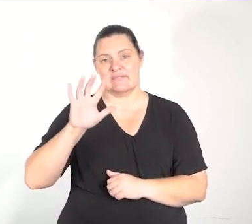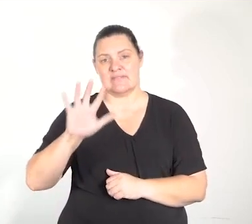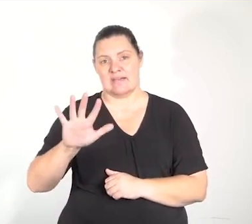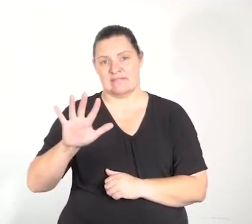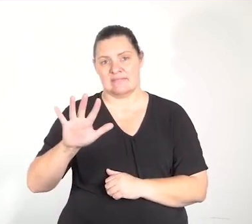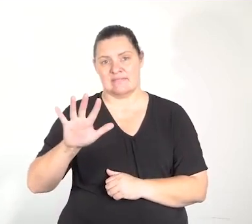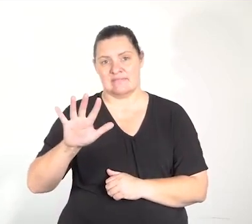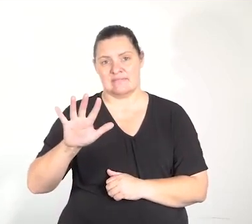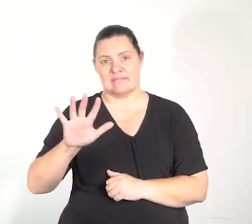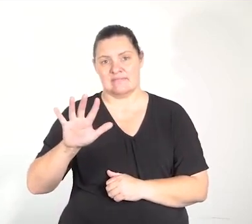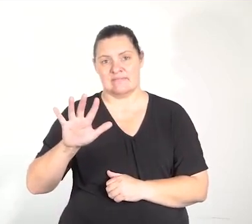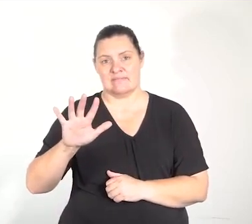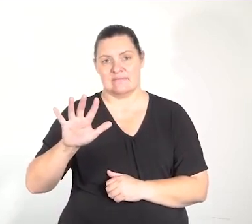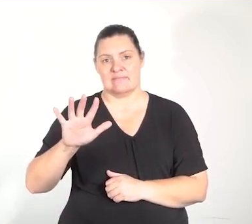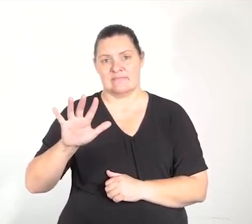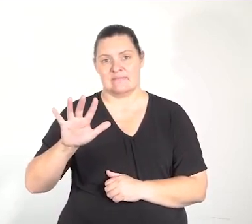675